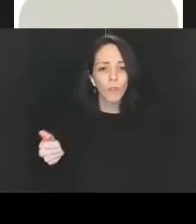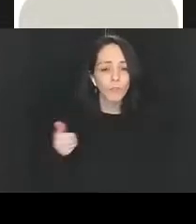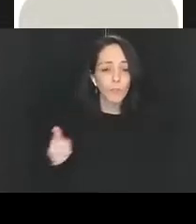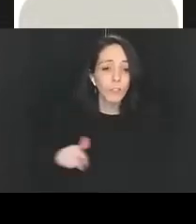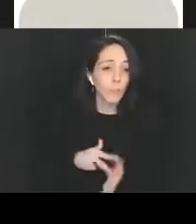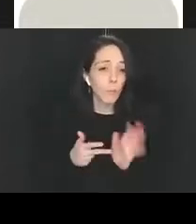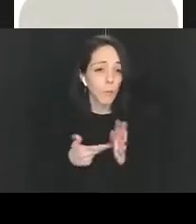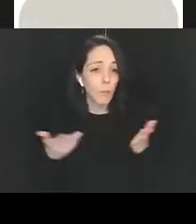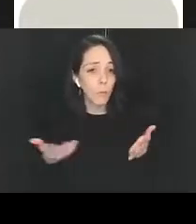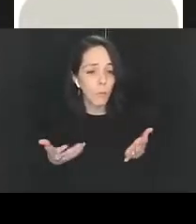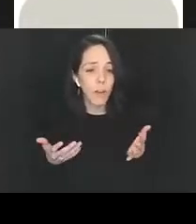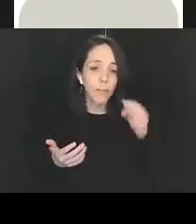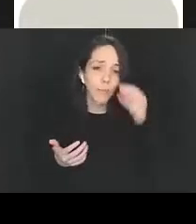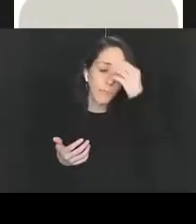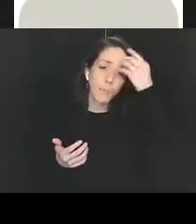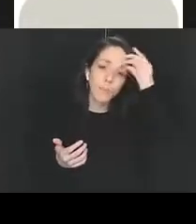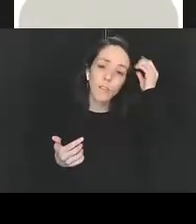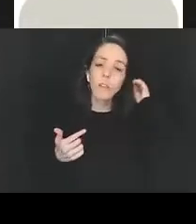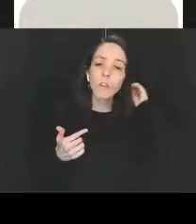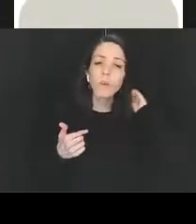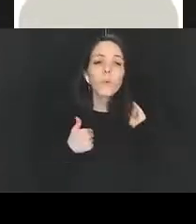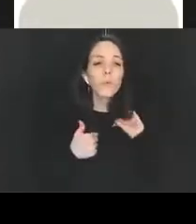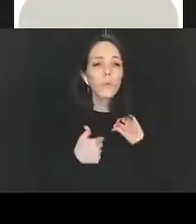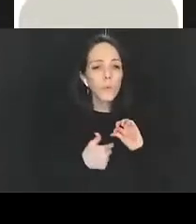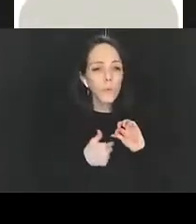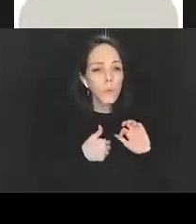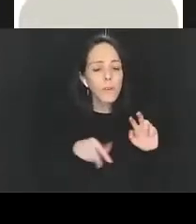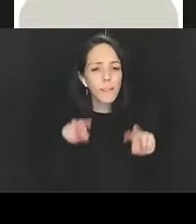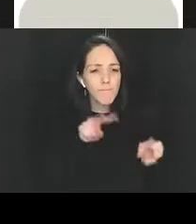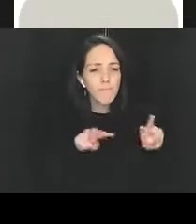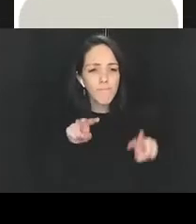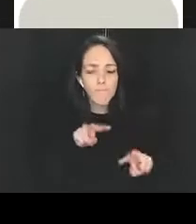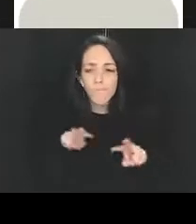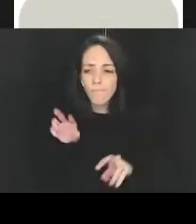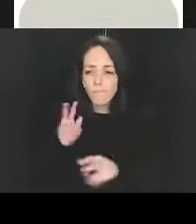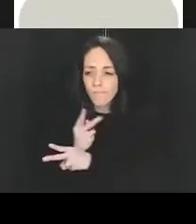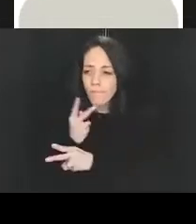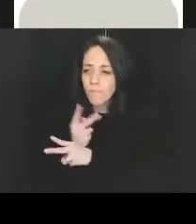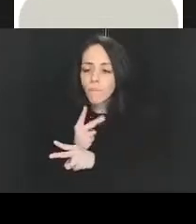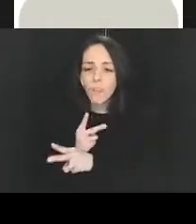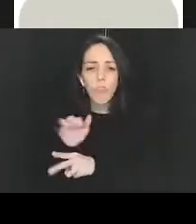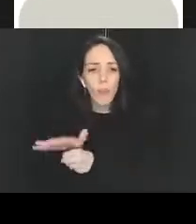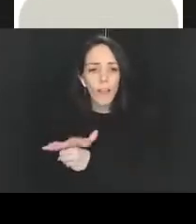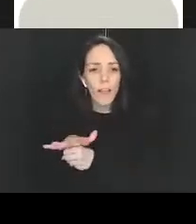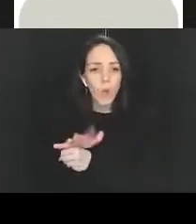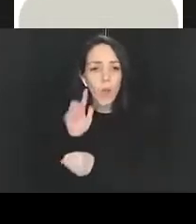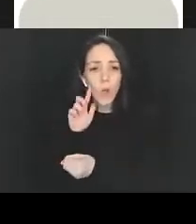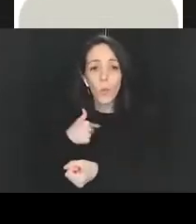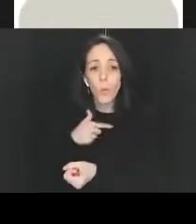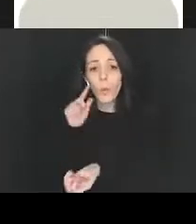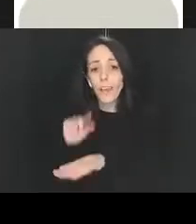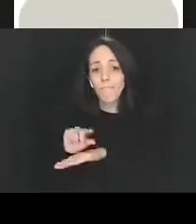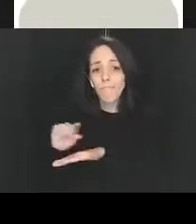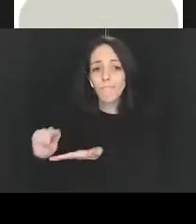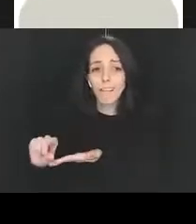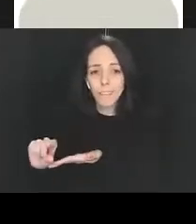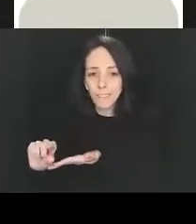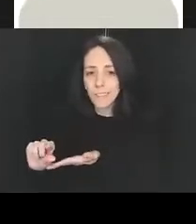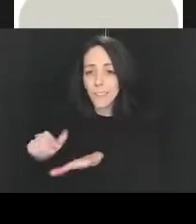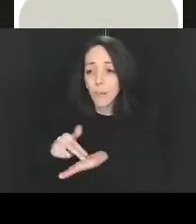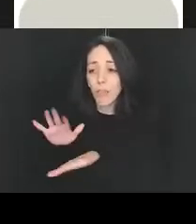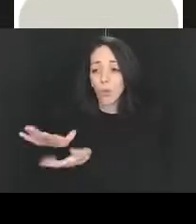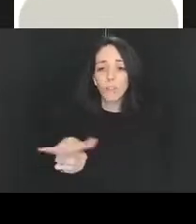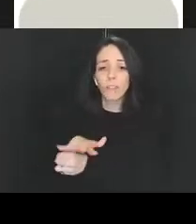pick, we equitably invest in areas that haven't traditionally been invested. So who